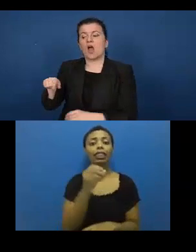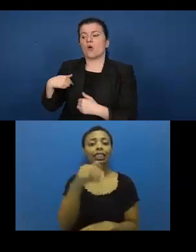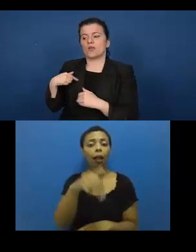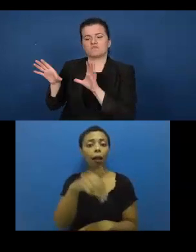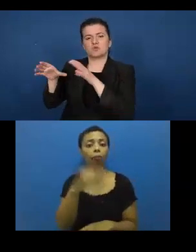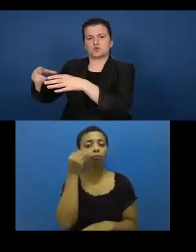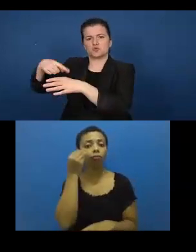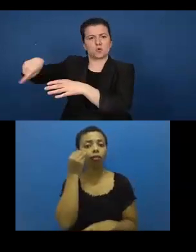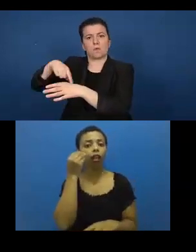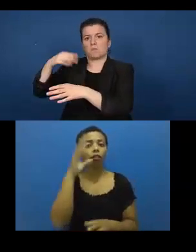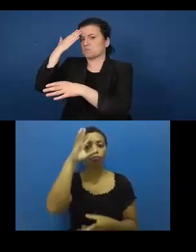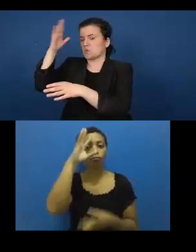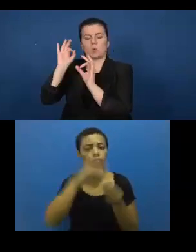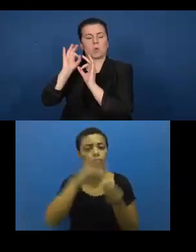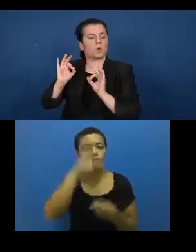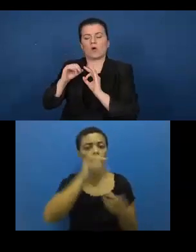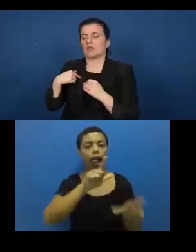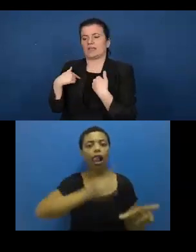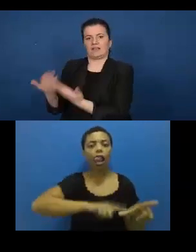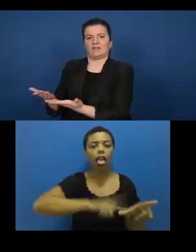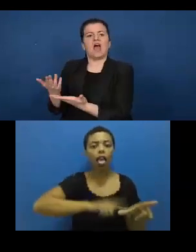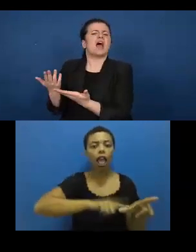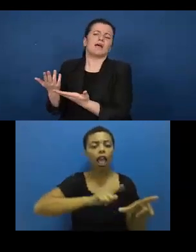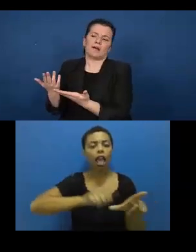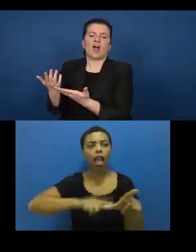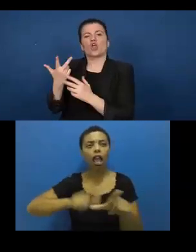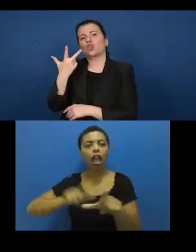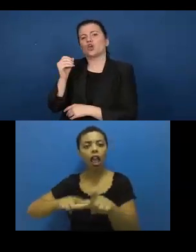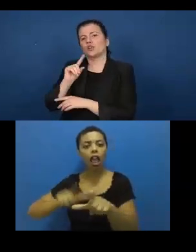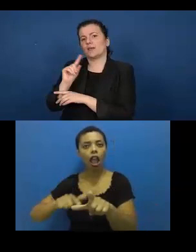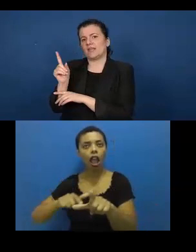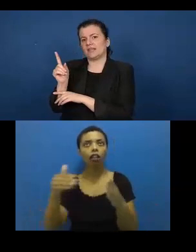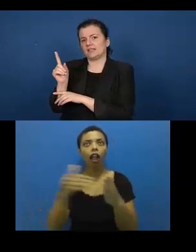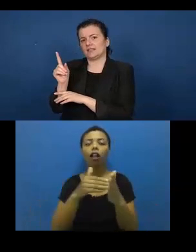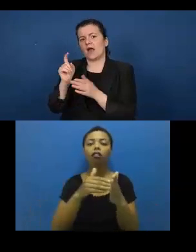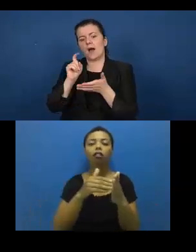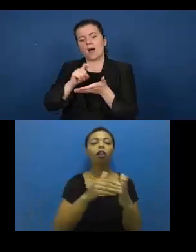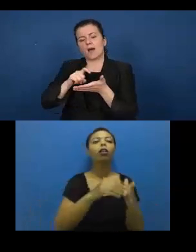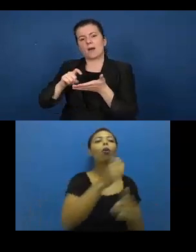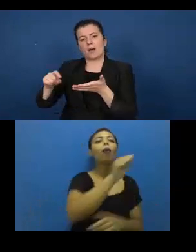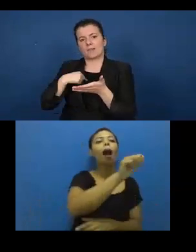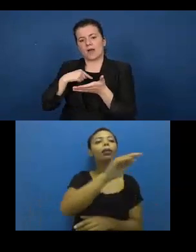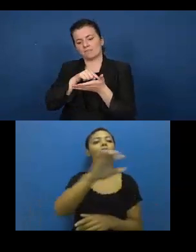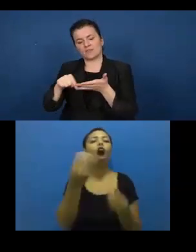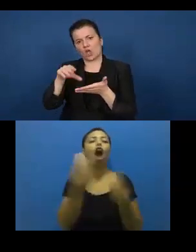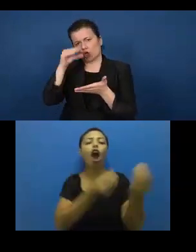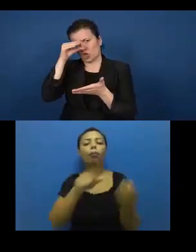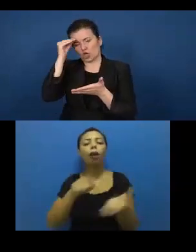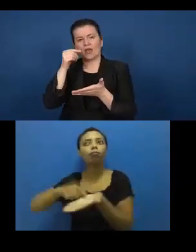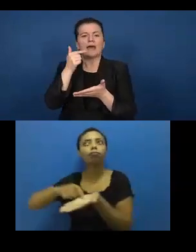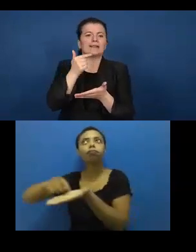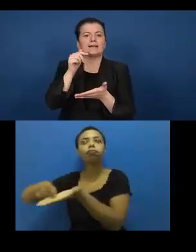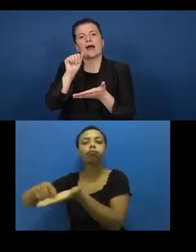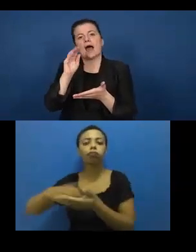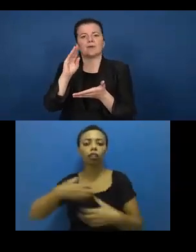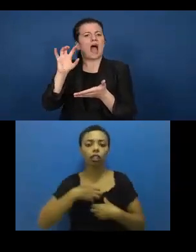in the Morse code alphabet. After 30 minutes, we would make words out of the letters that they had learned